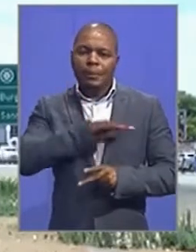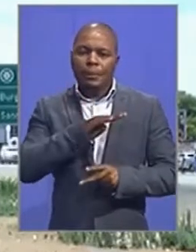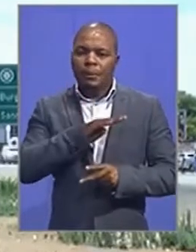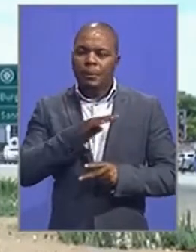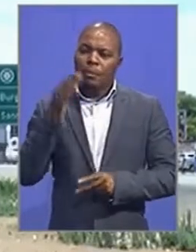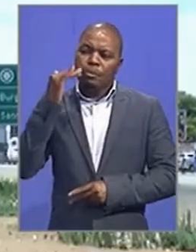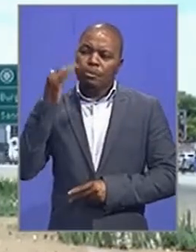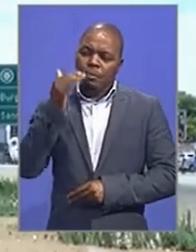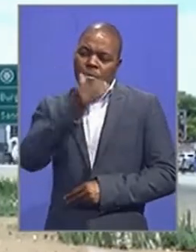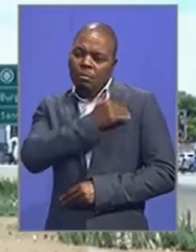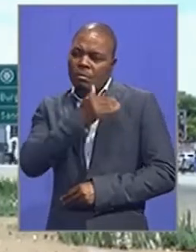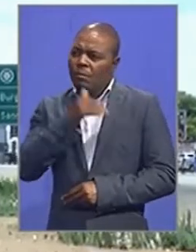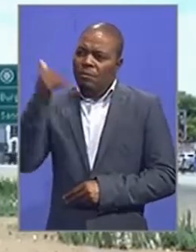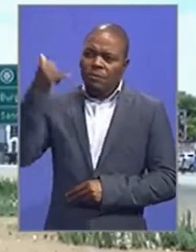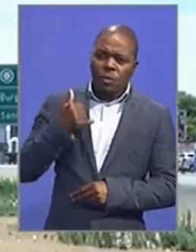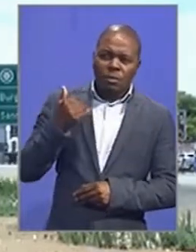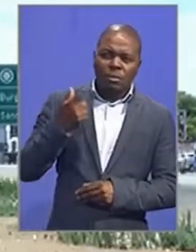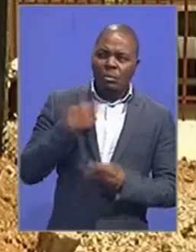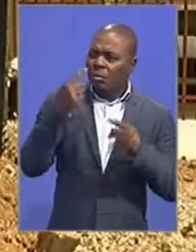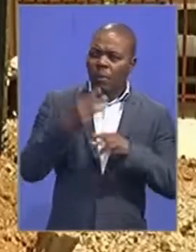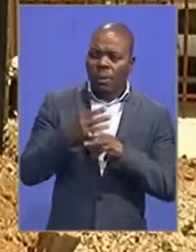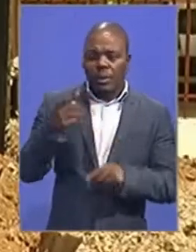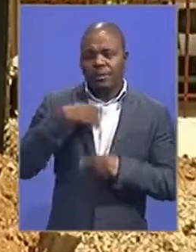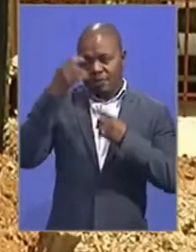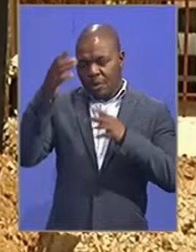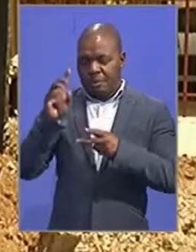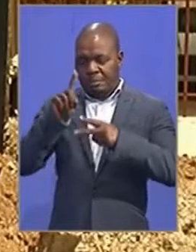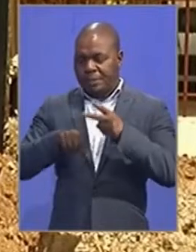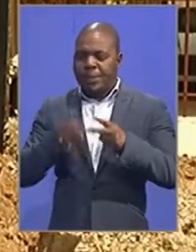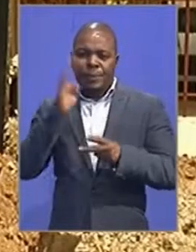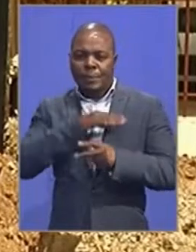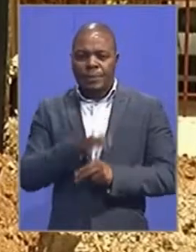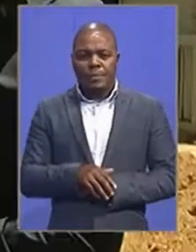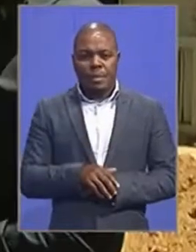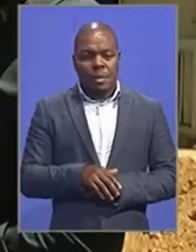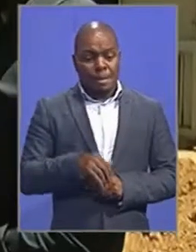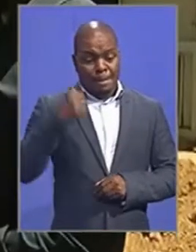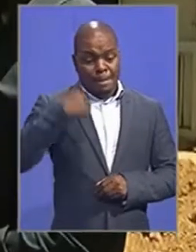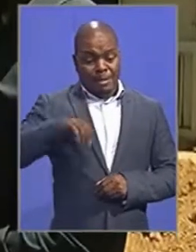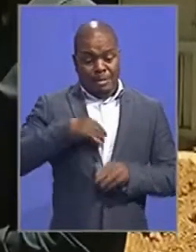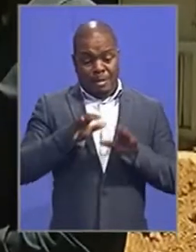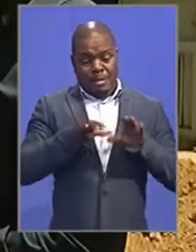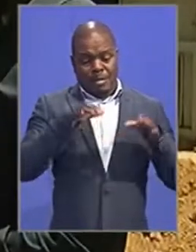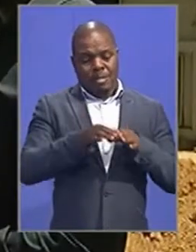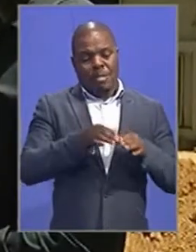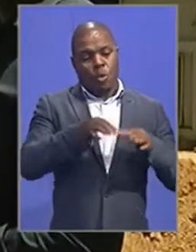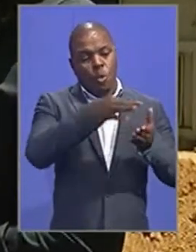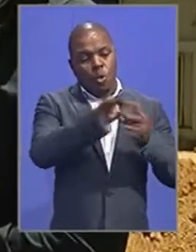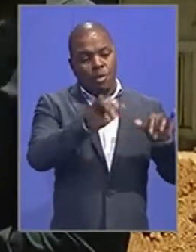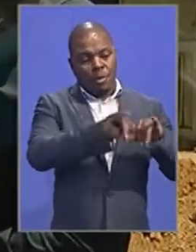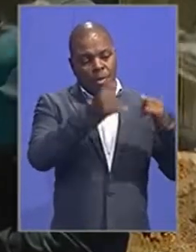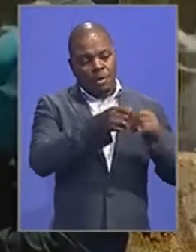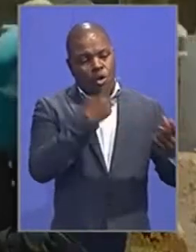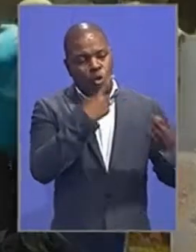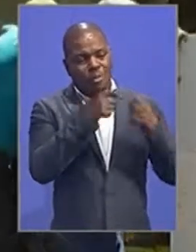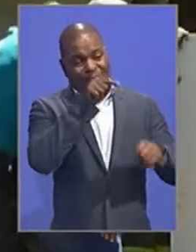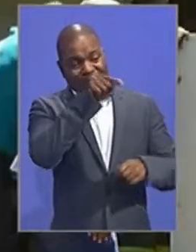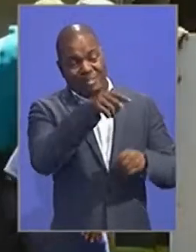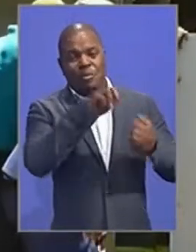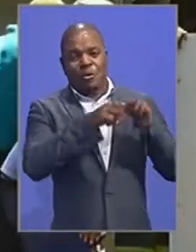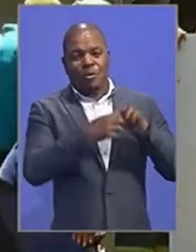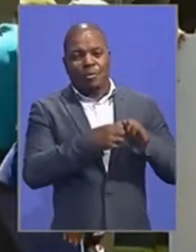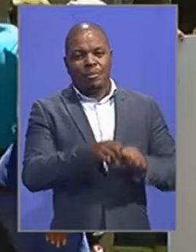mfounela ke barala ra ke na motlakase ha ke na metsi. Masepala o latofatsa ra kontraka yo dirang tiro mo toropong ya Lichtenburg. One of the contractors all